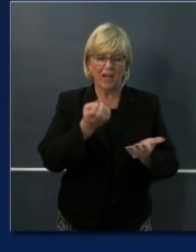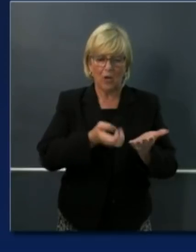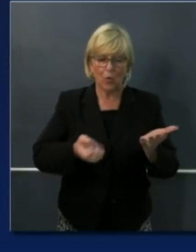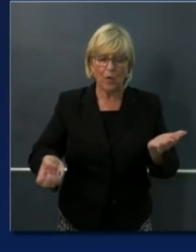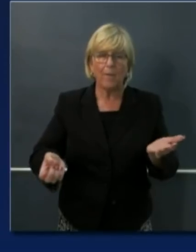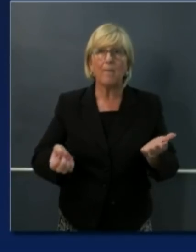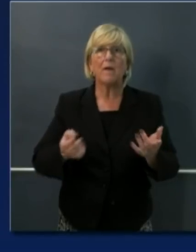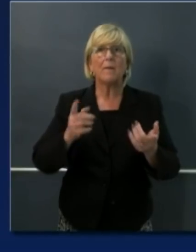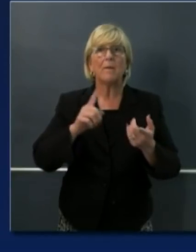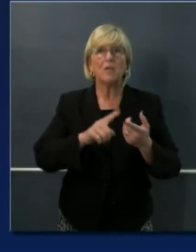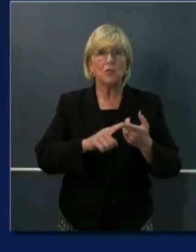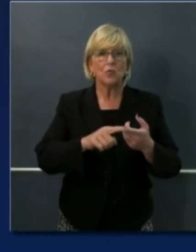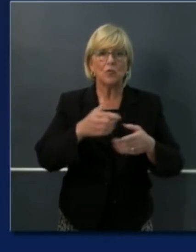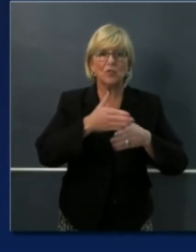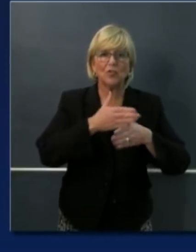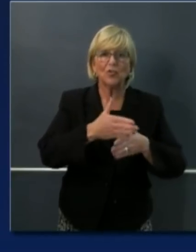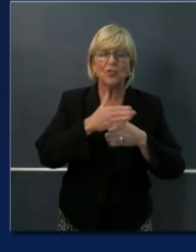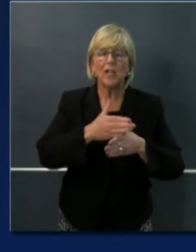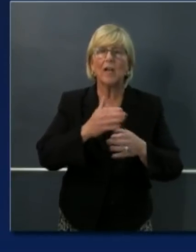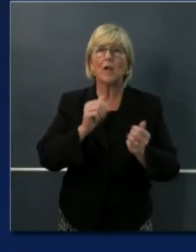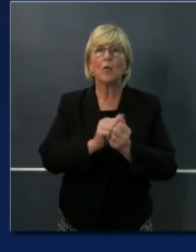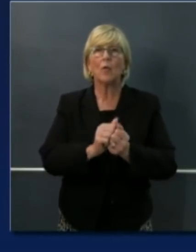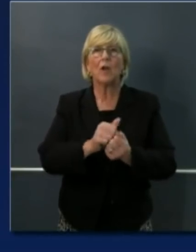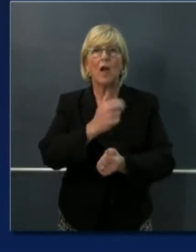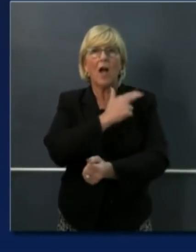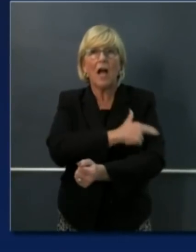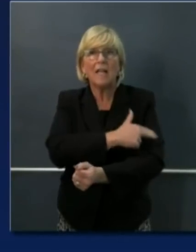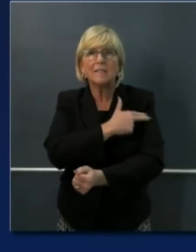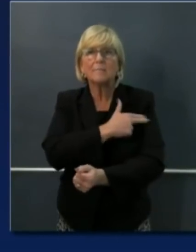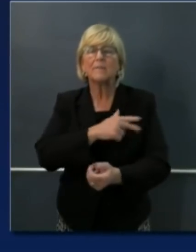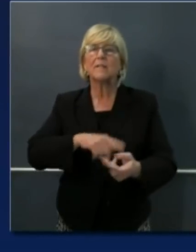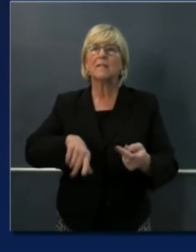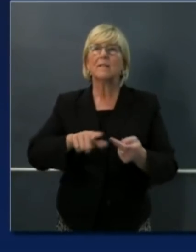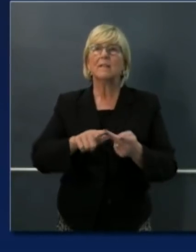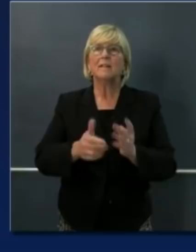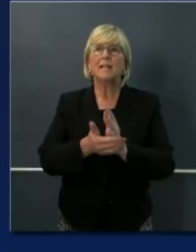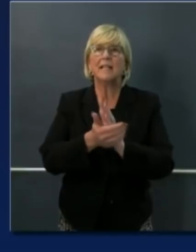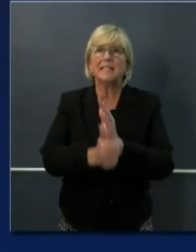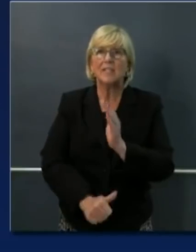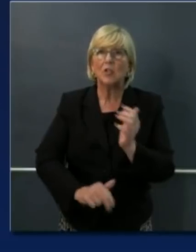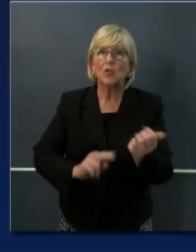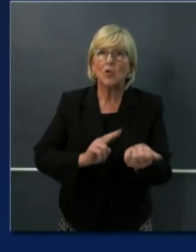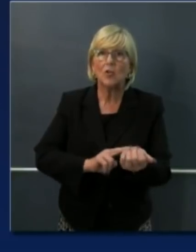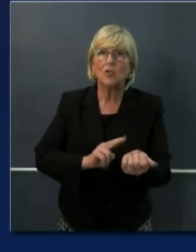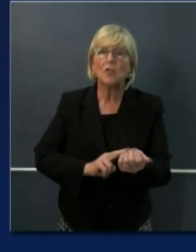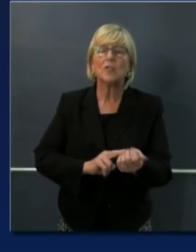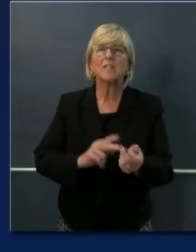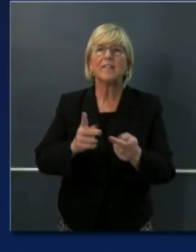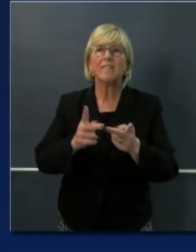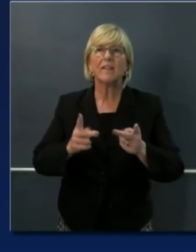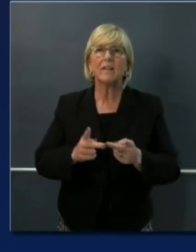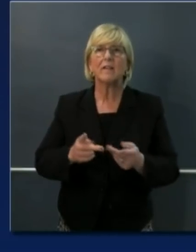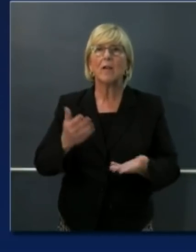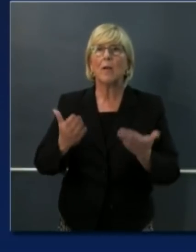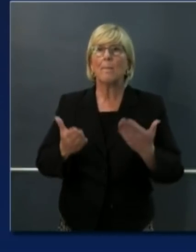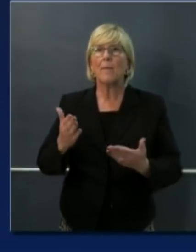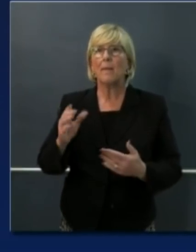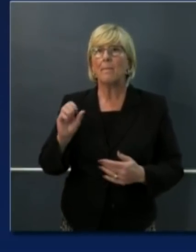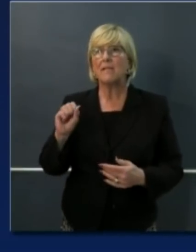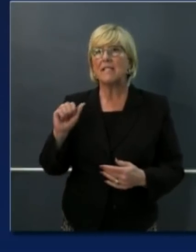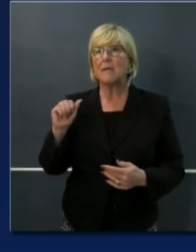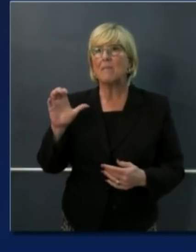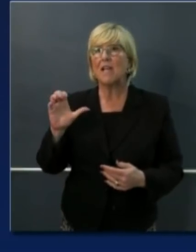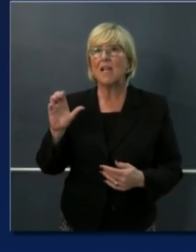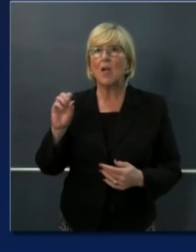clinics, but beyond with the skilled nursing facilities that surround them, whether that's in San Diego or in the Sacramento